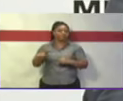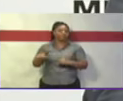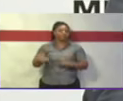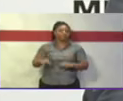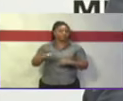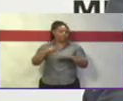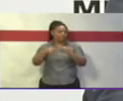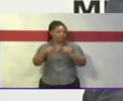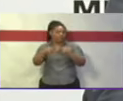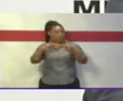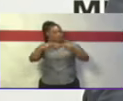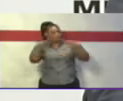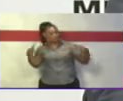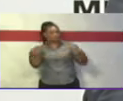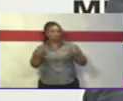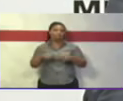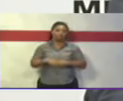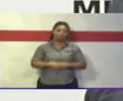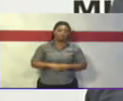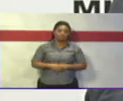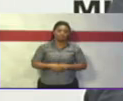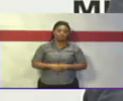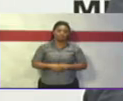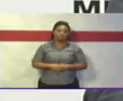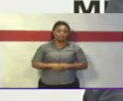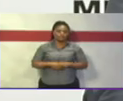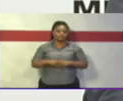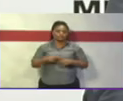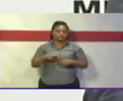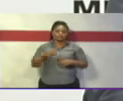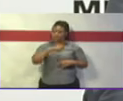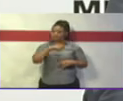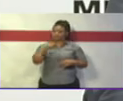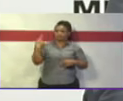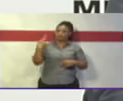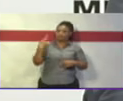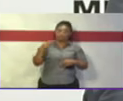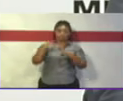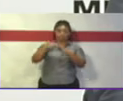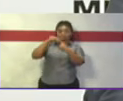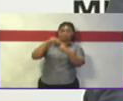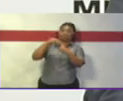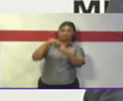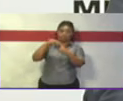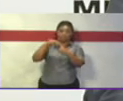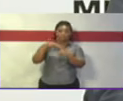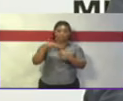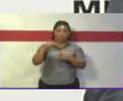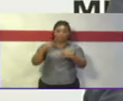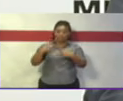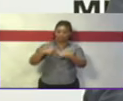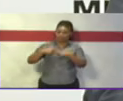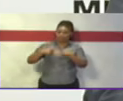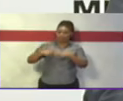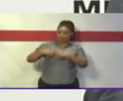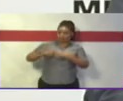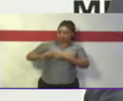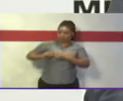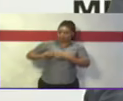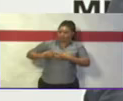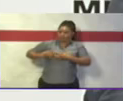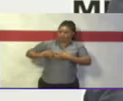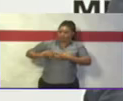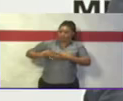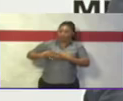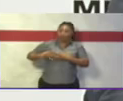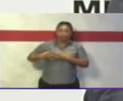including the very rare risk of course, pericarditis, myocarditis, as well as allergic type reactions. So it would have been